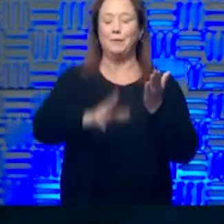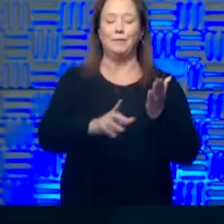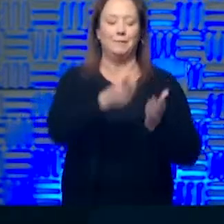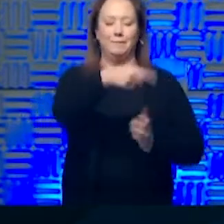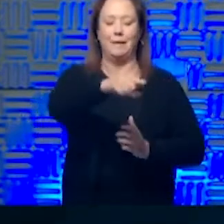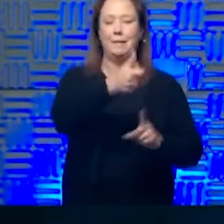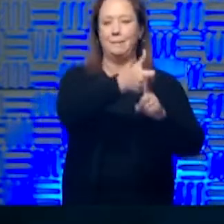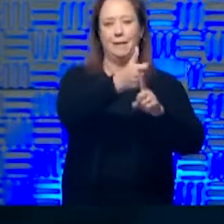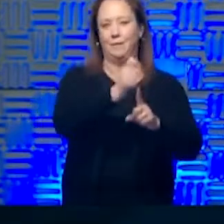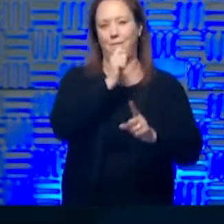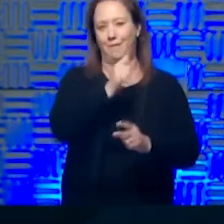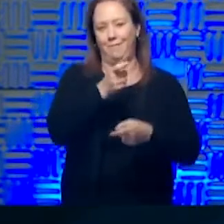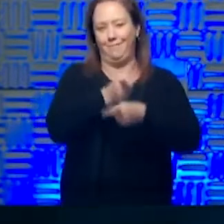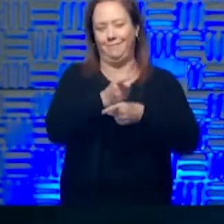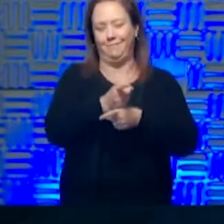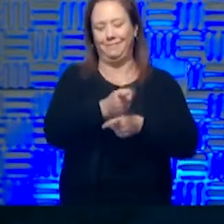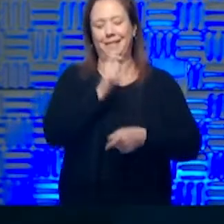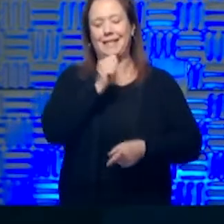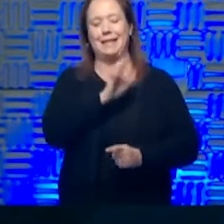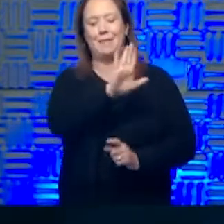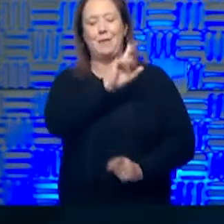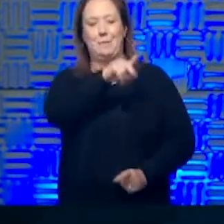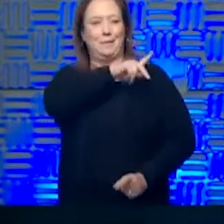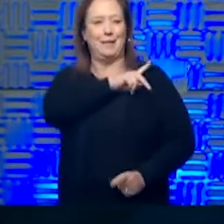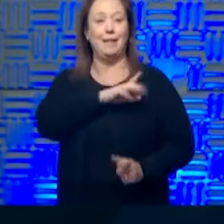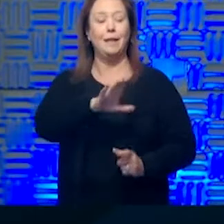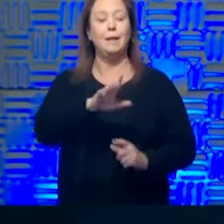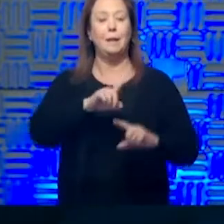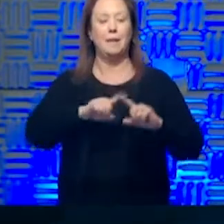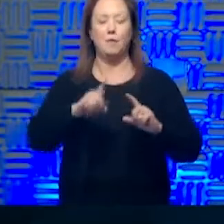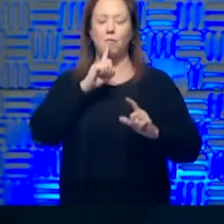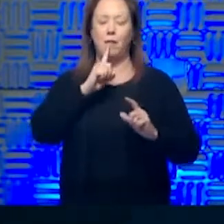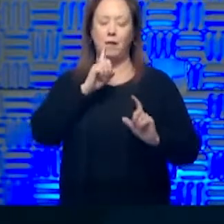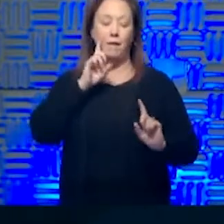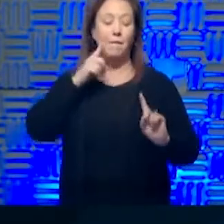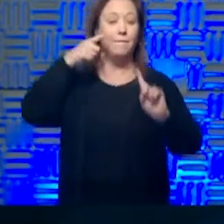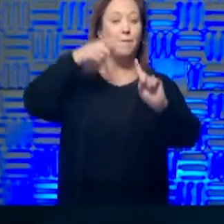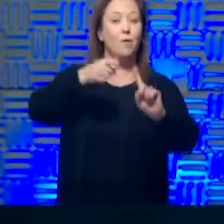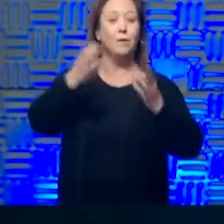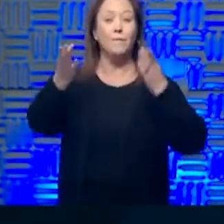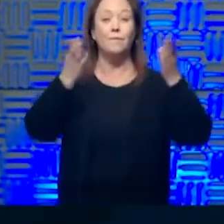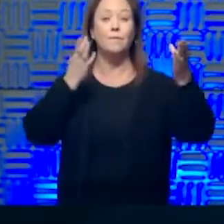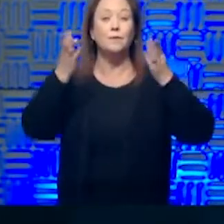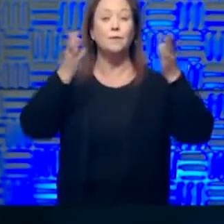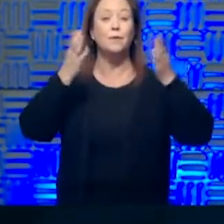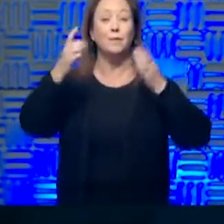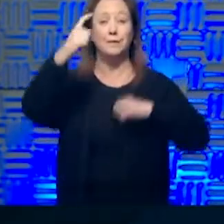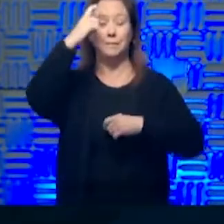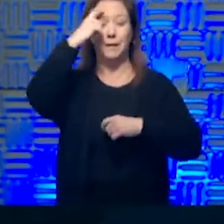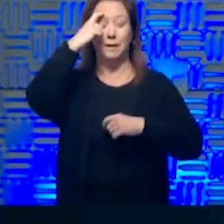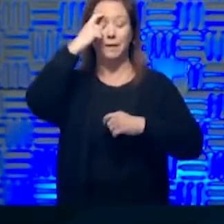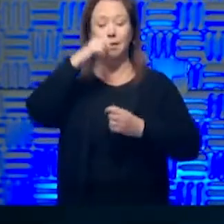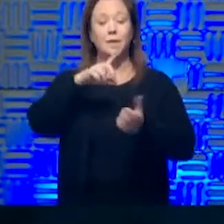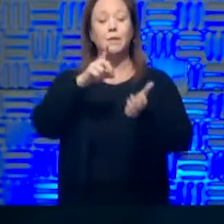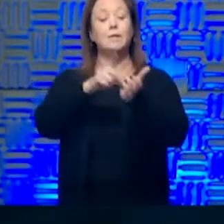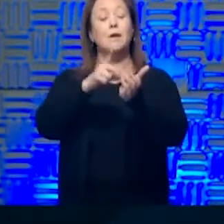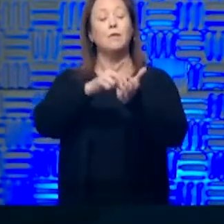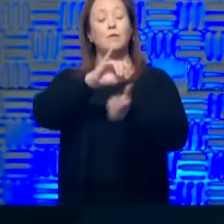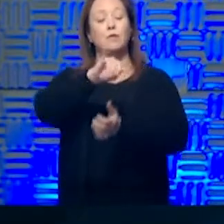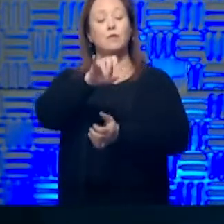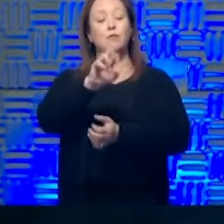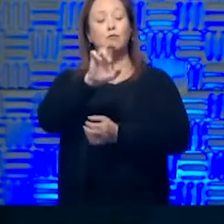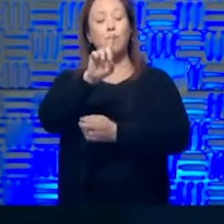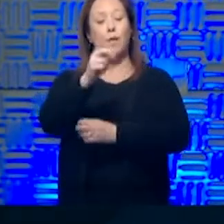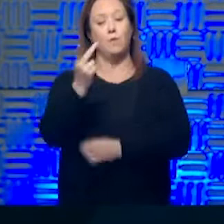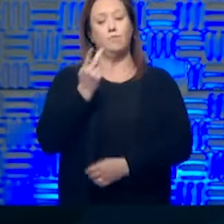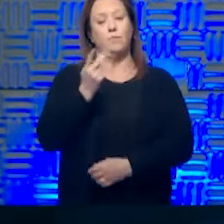And but they're incredibly service-minded. And in talking with Dr. Gerard, I